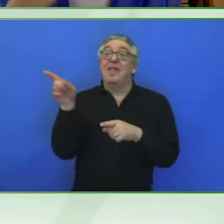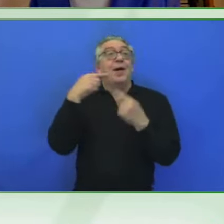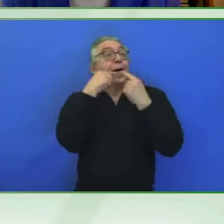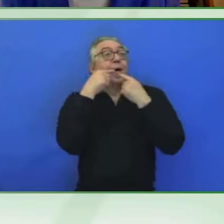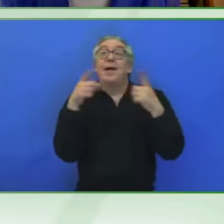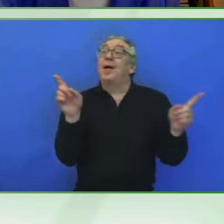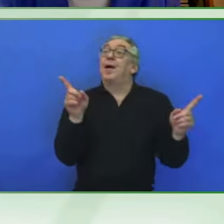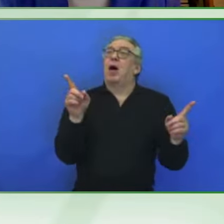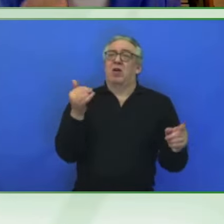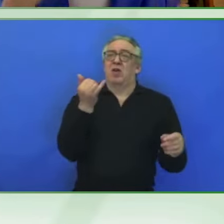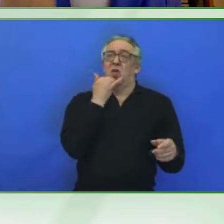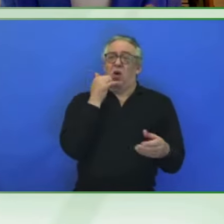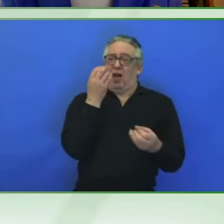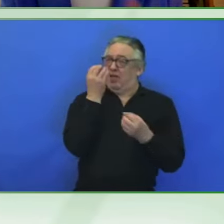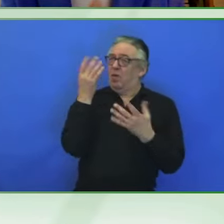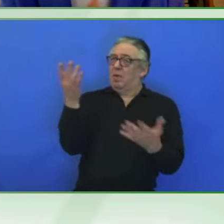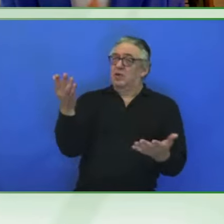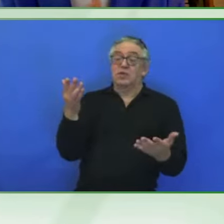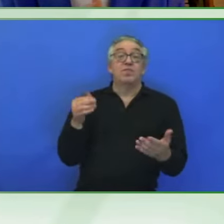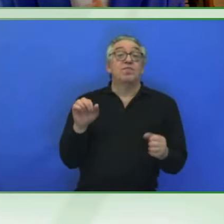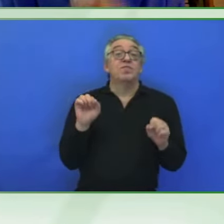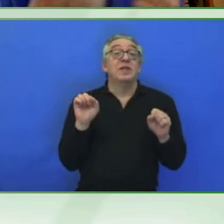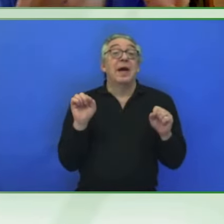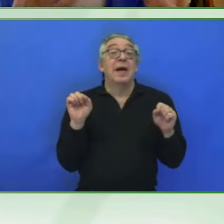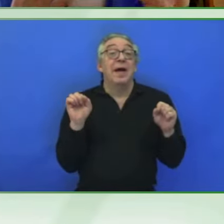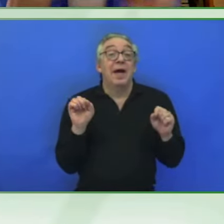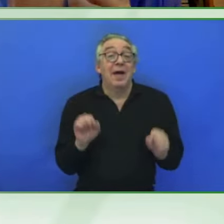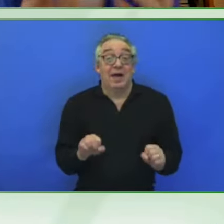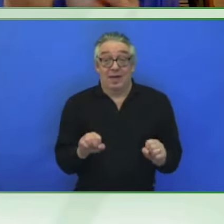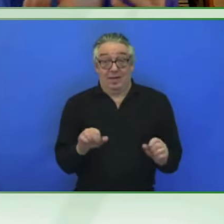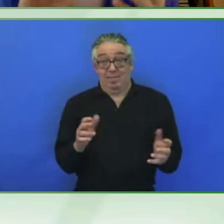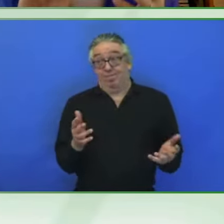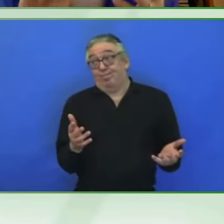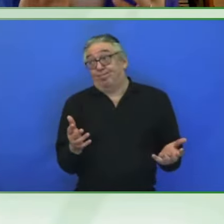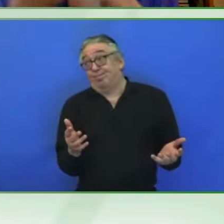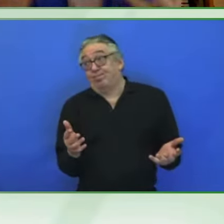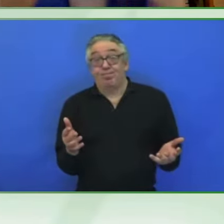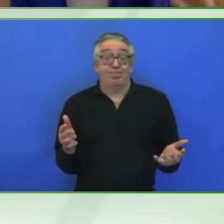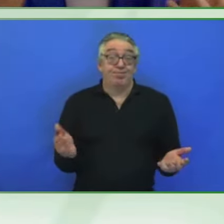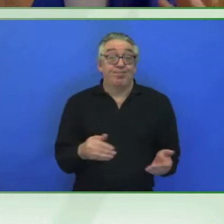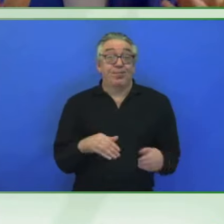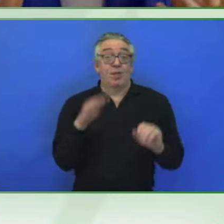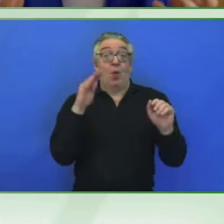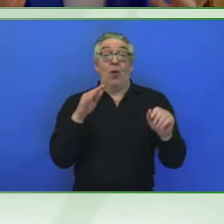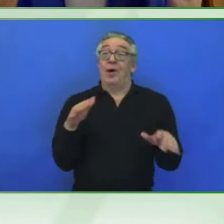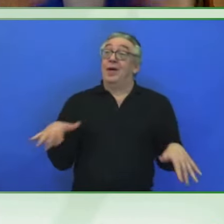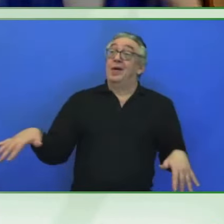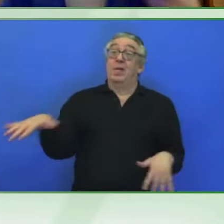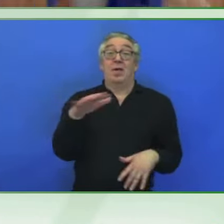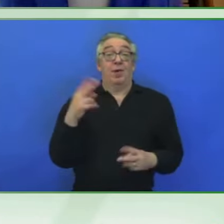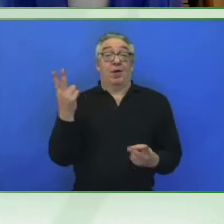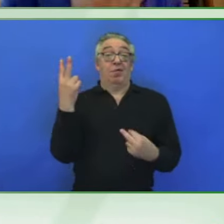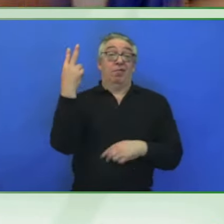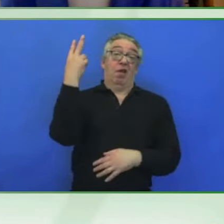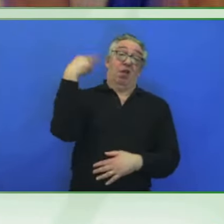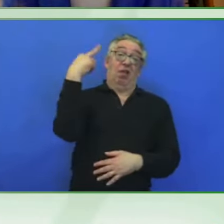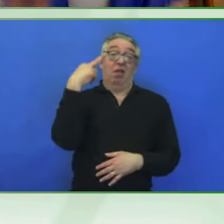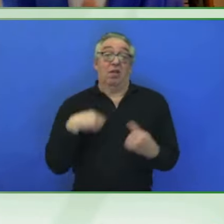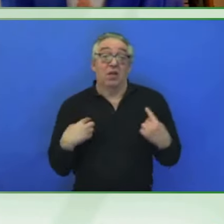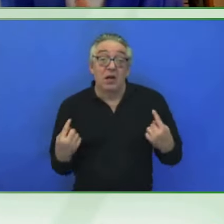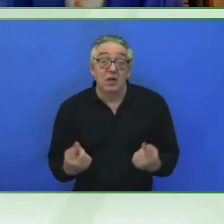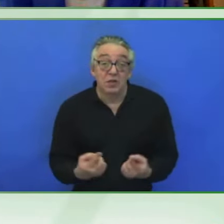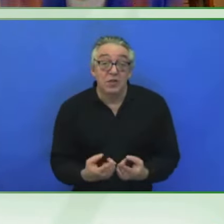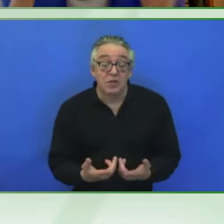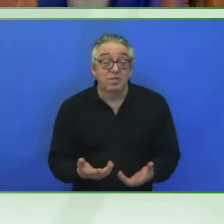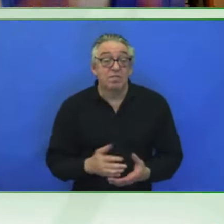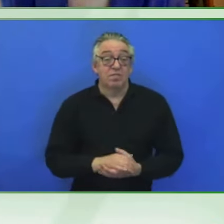encourage more stereotypes or just, it's just it's just annoying,